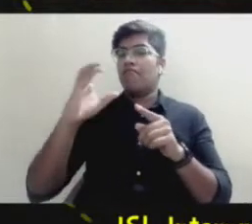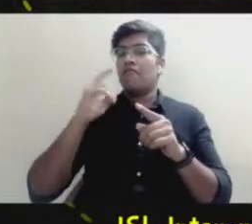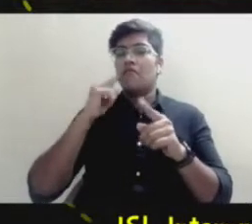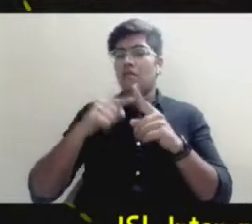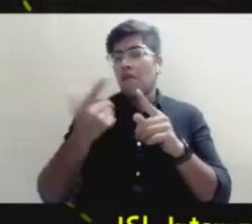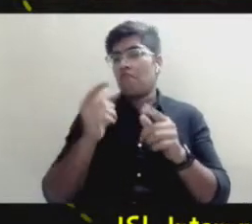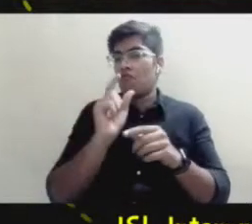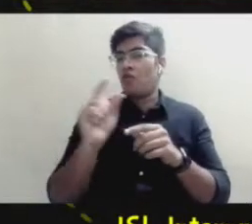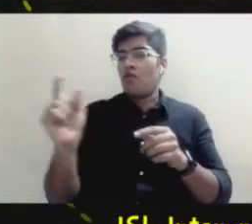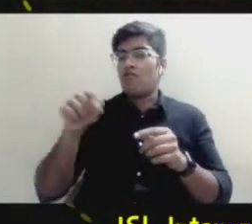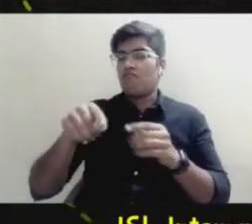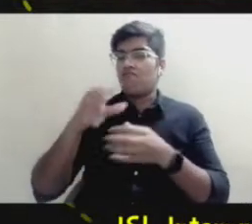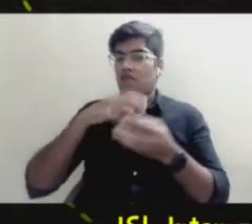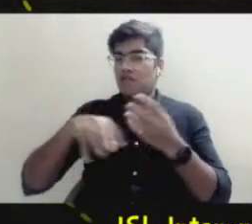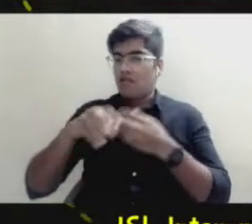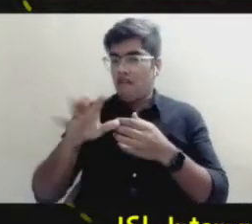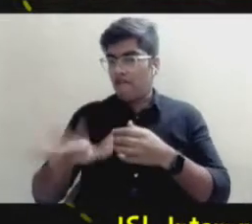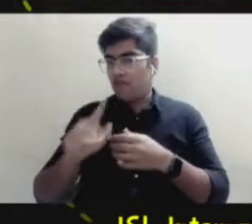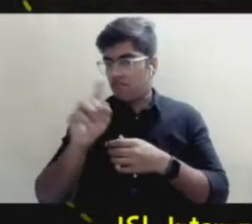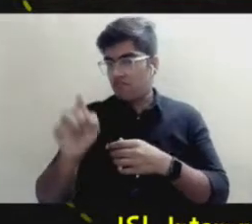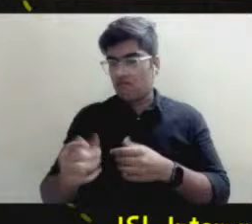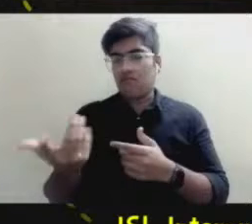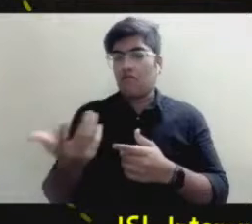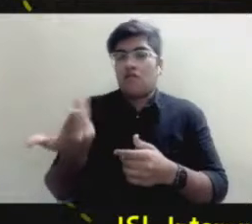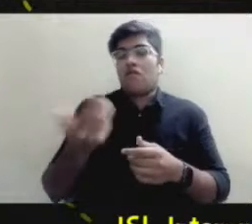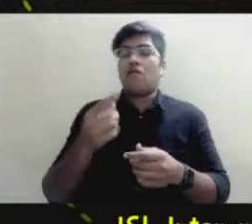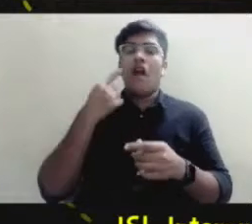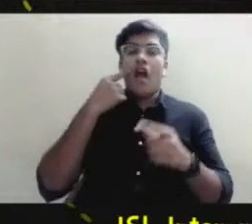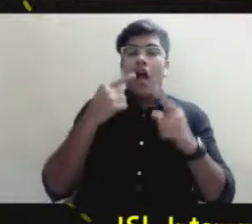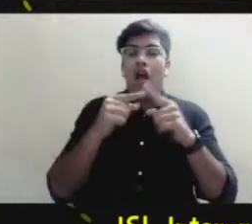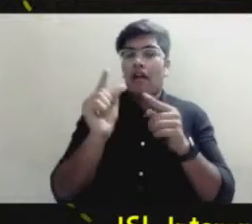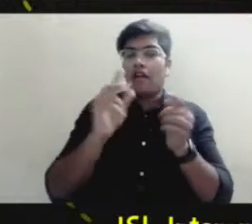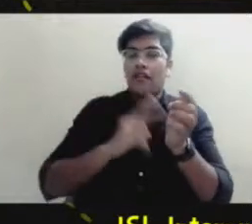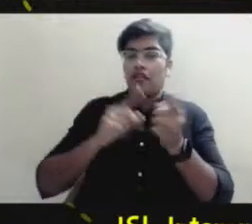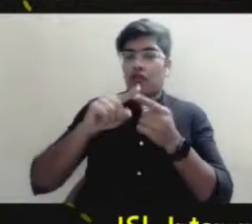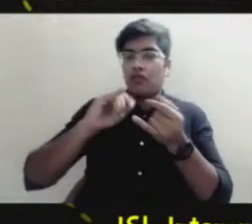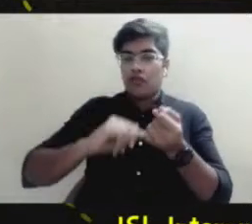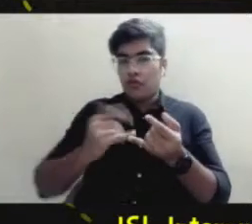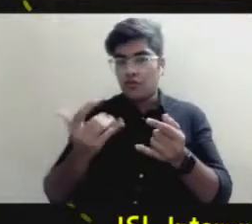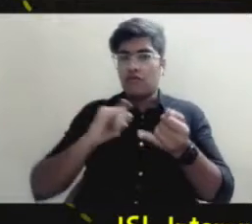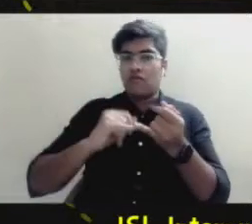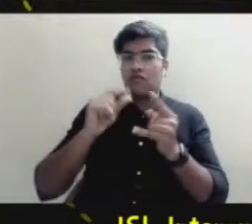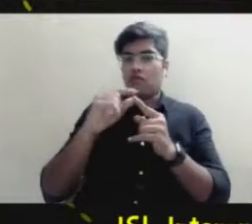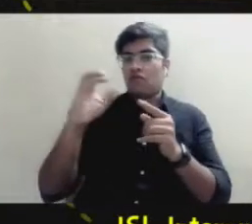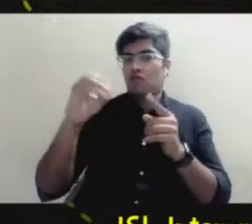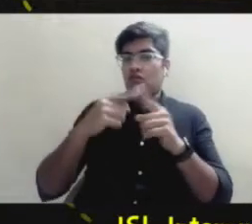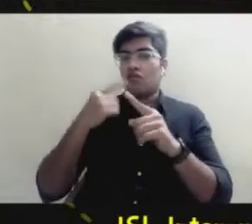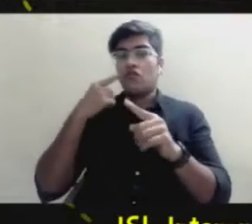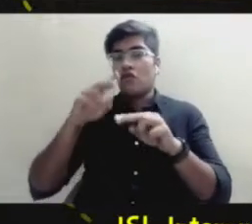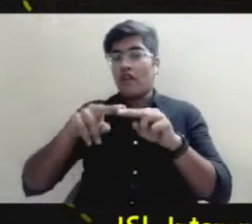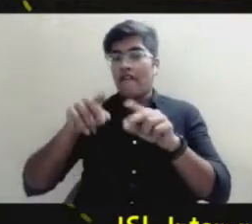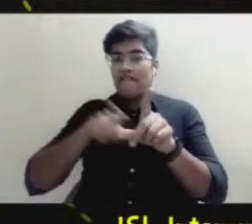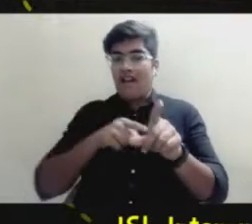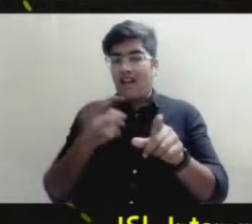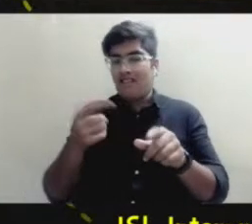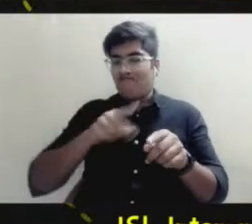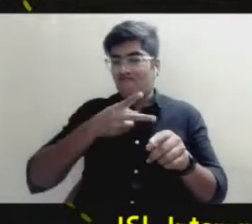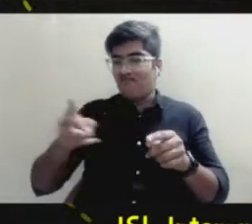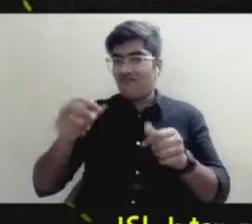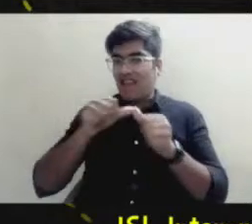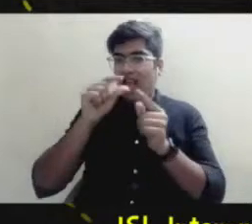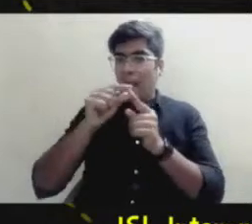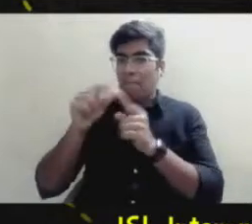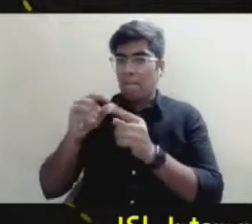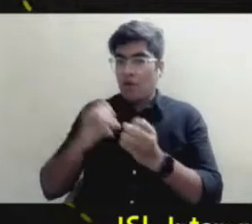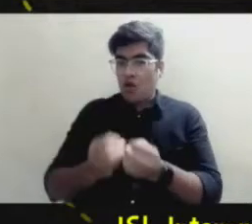grin when I go on to iTunes or Spotify and I find that the lyrics are defined as explicit, because if, here is